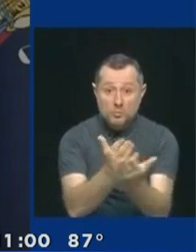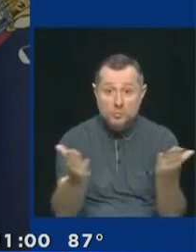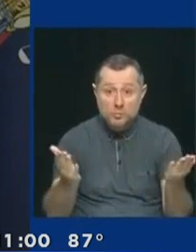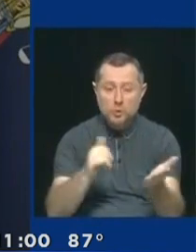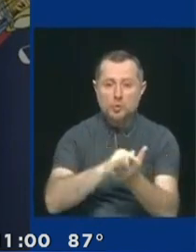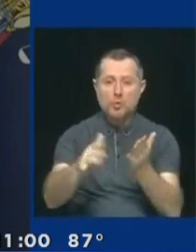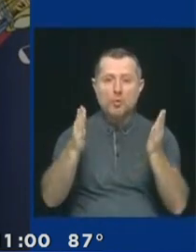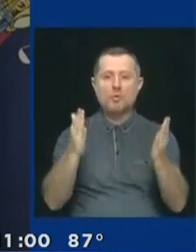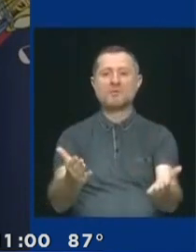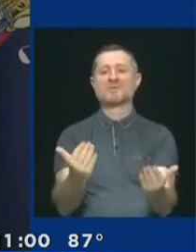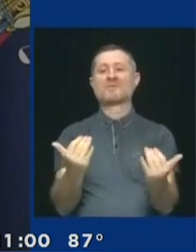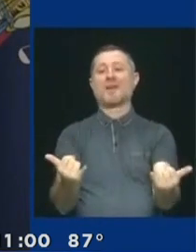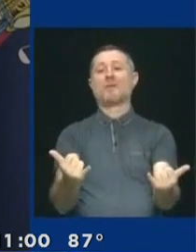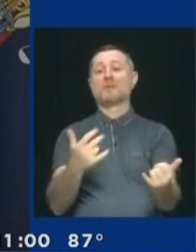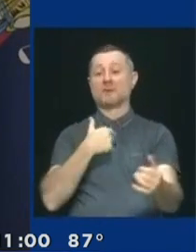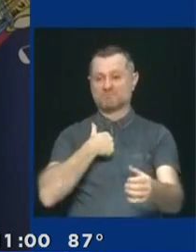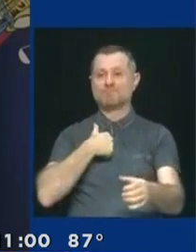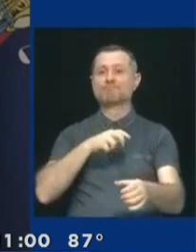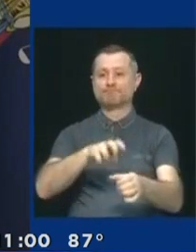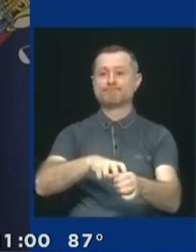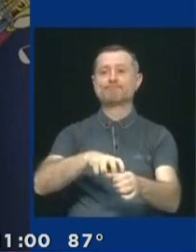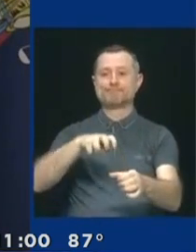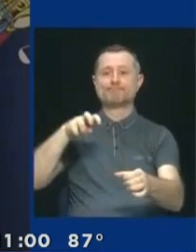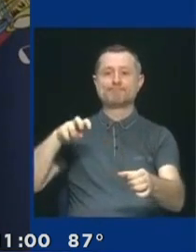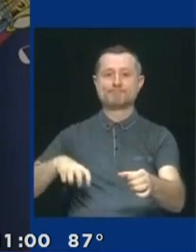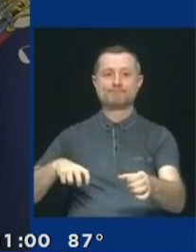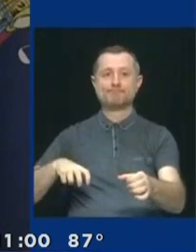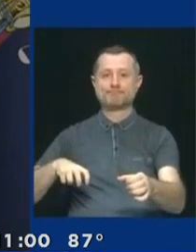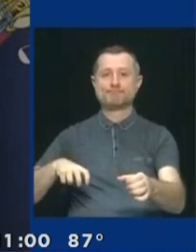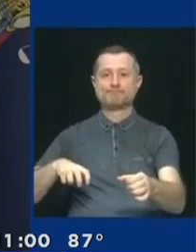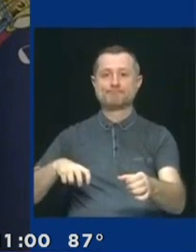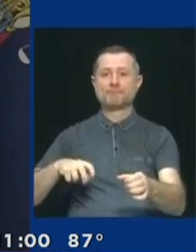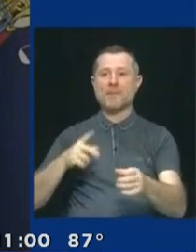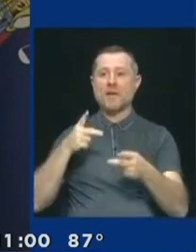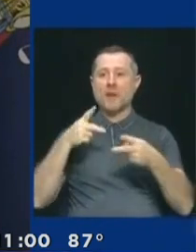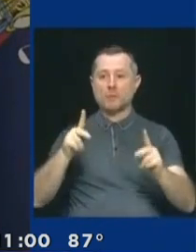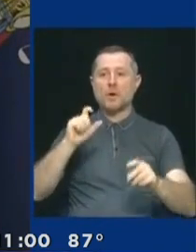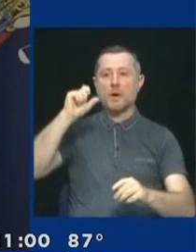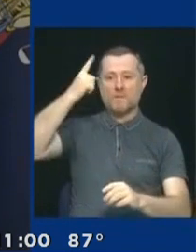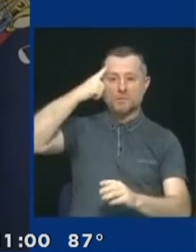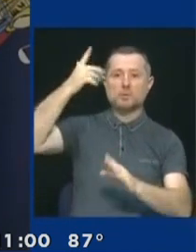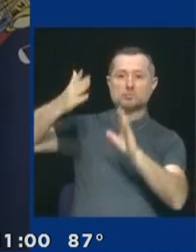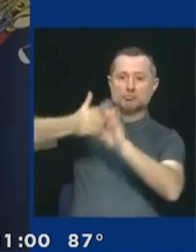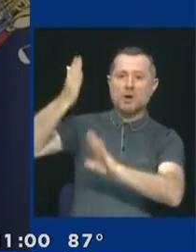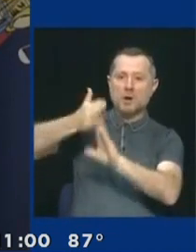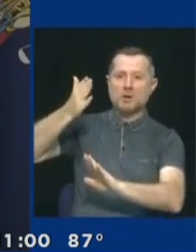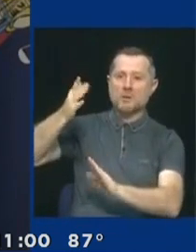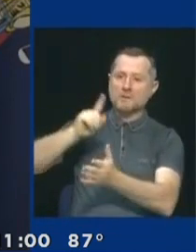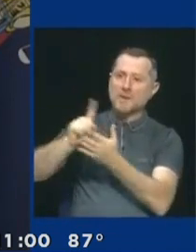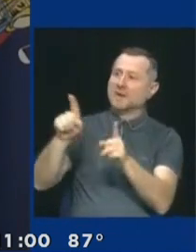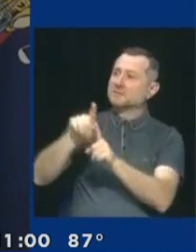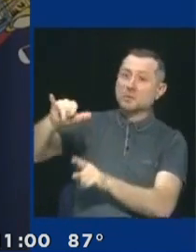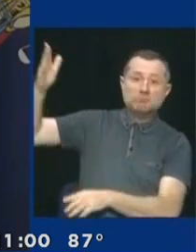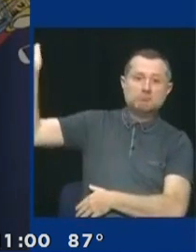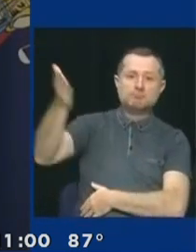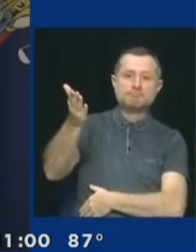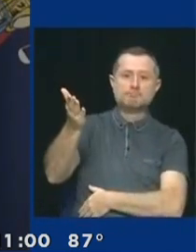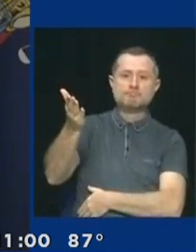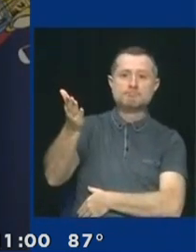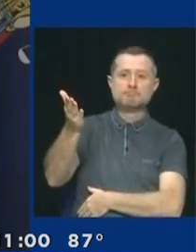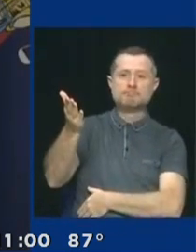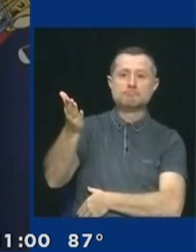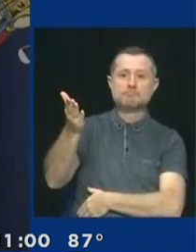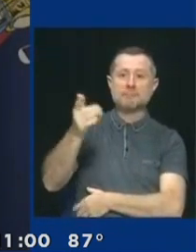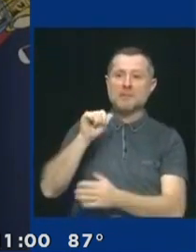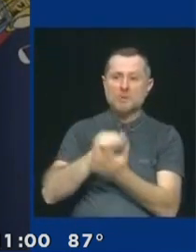is if I step aside and let government get back to governing. And therefore, that's what I'll do,